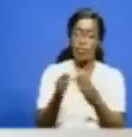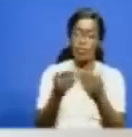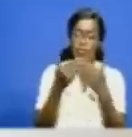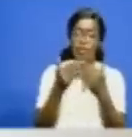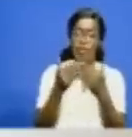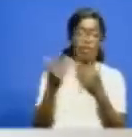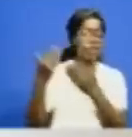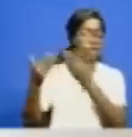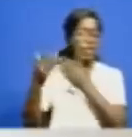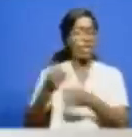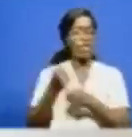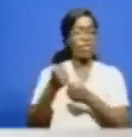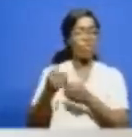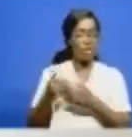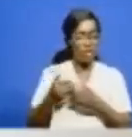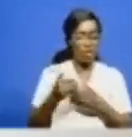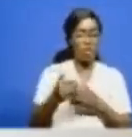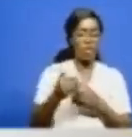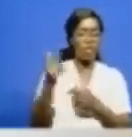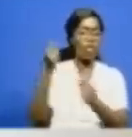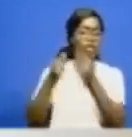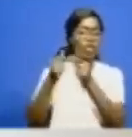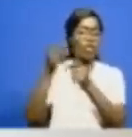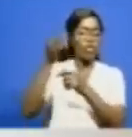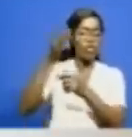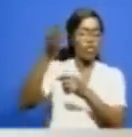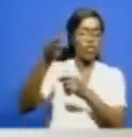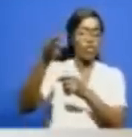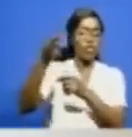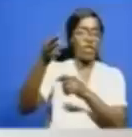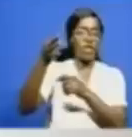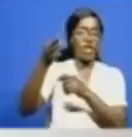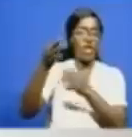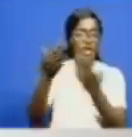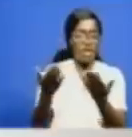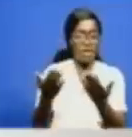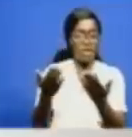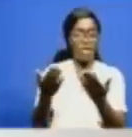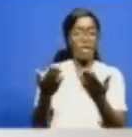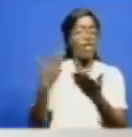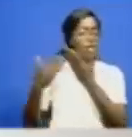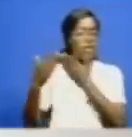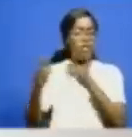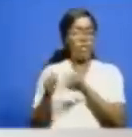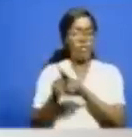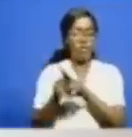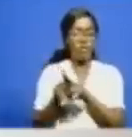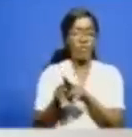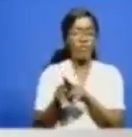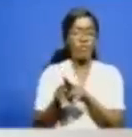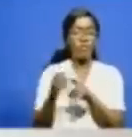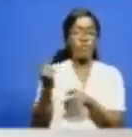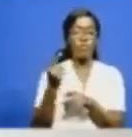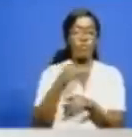which I trust will be carried on for generations to come. Titans of history like the late Simeon Nyachae only